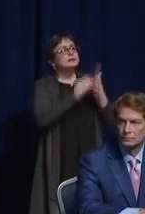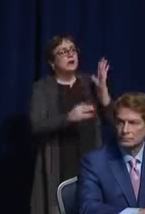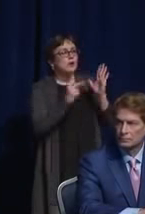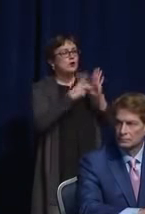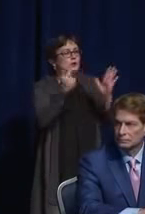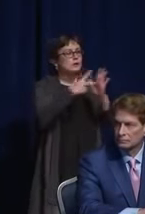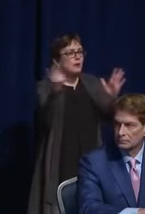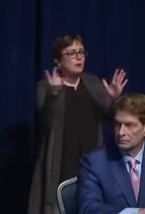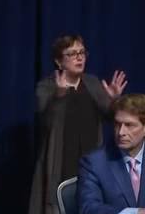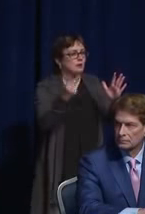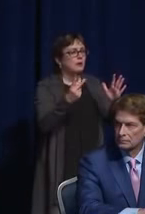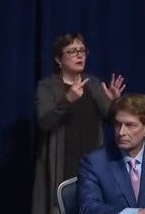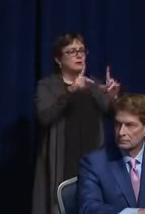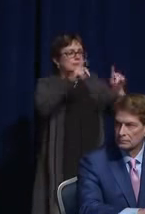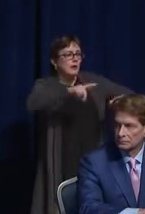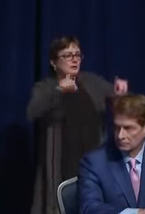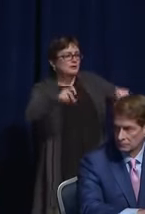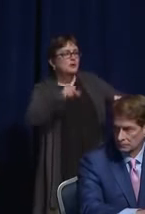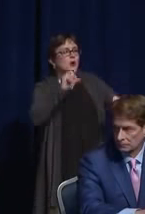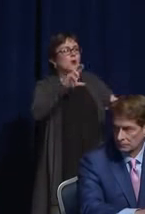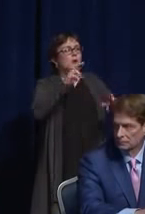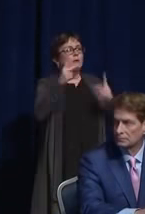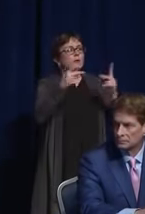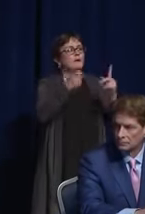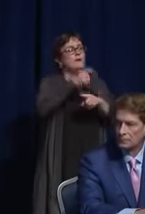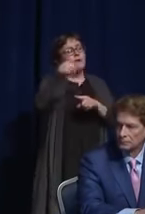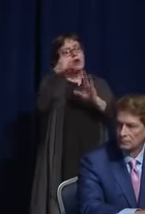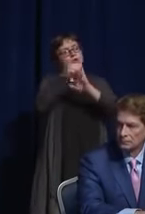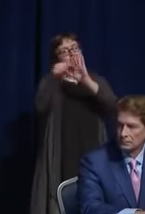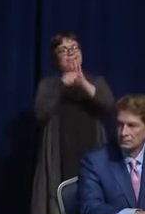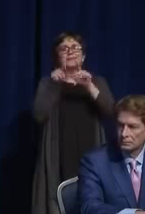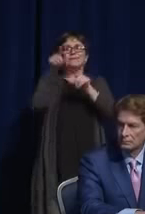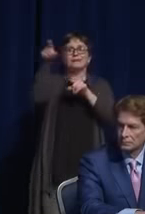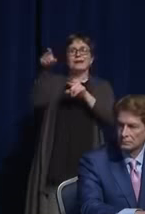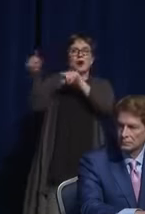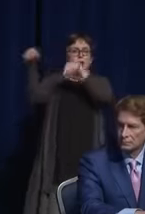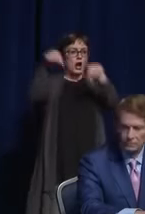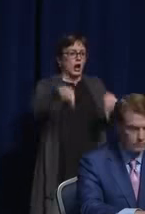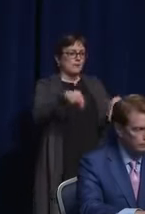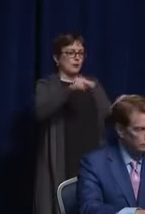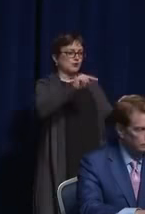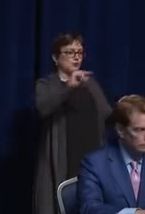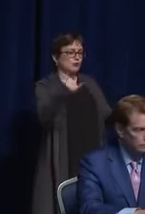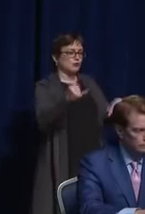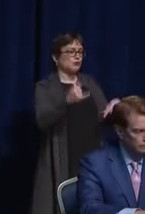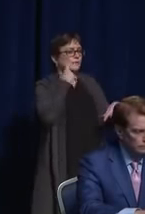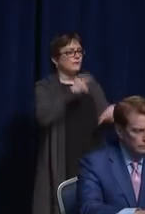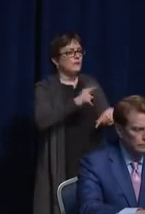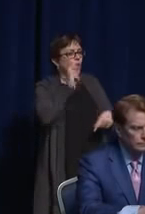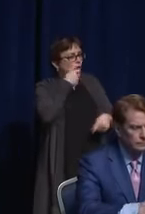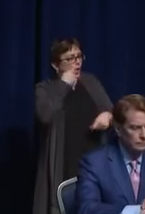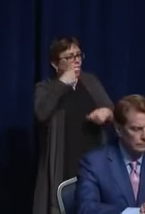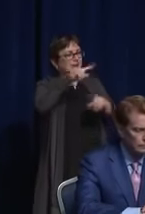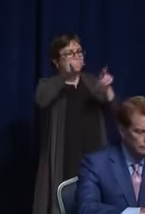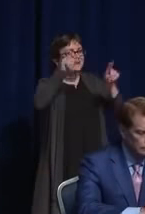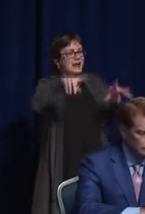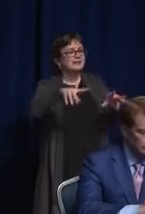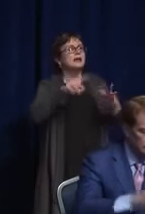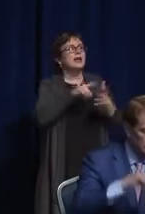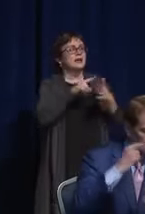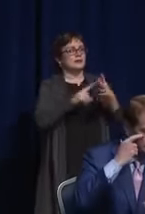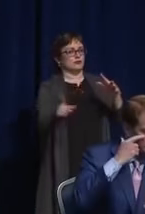folks who may have been out-of-staters who got tested in New Jersey. For whatever reason, the official number is